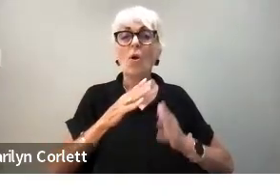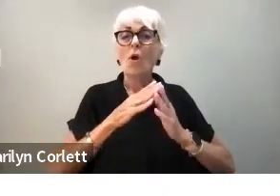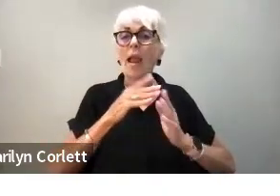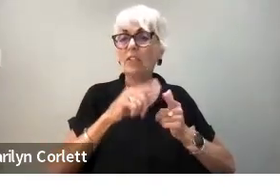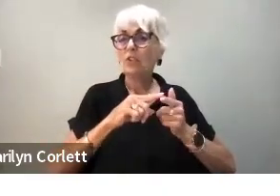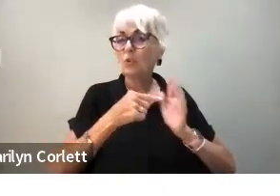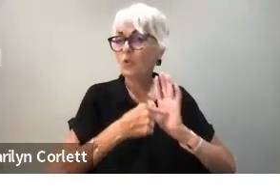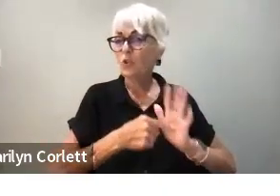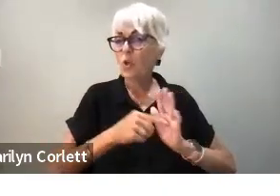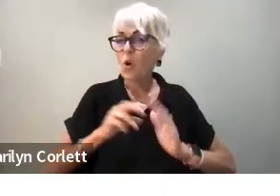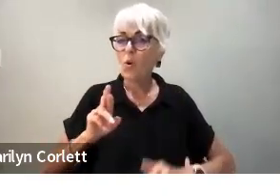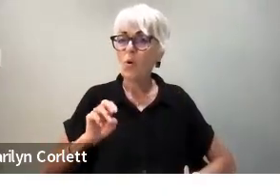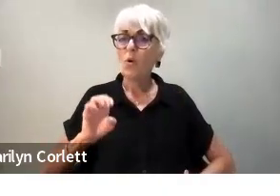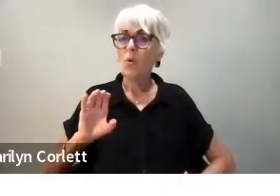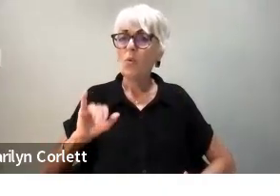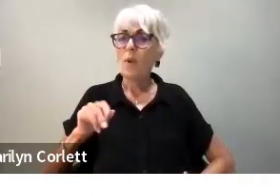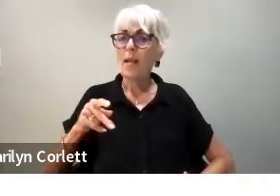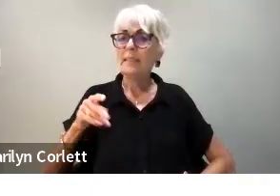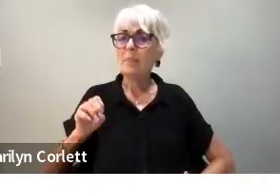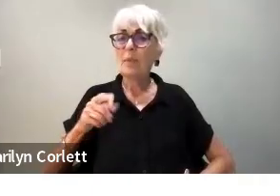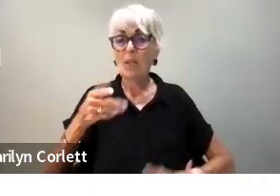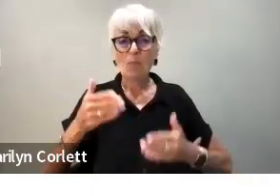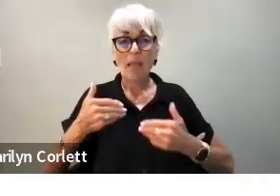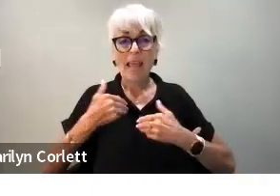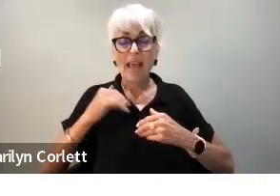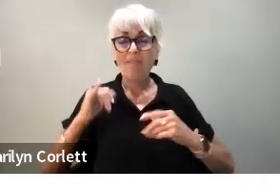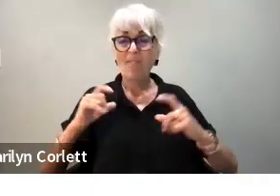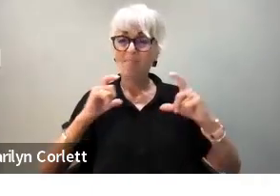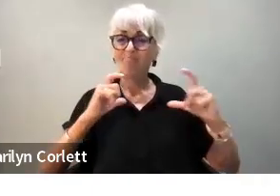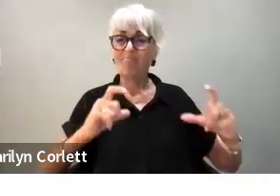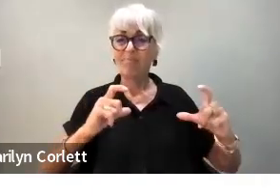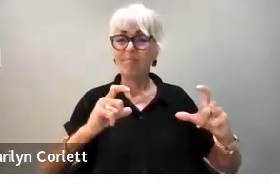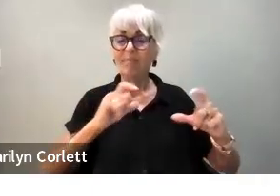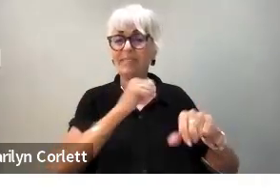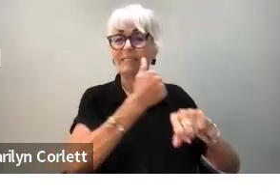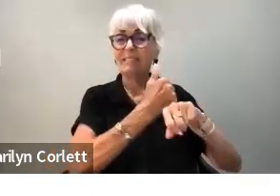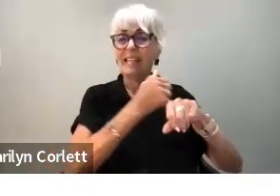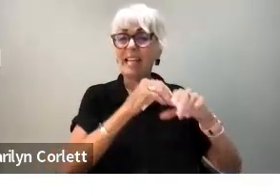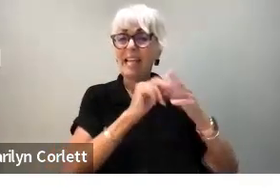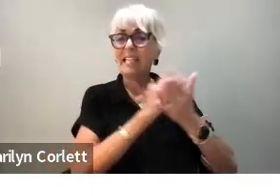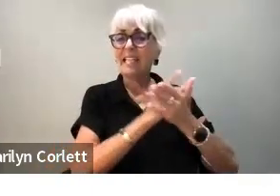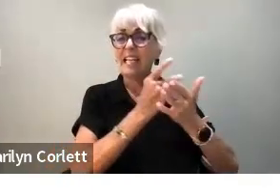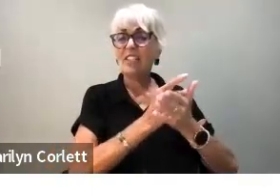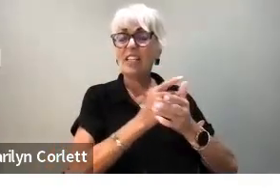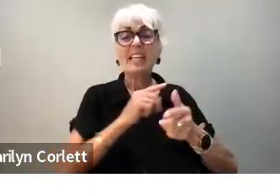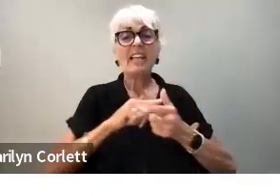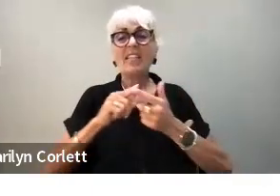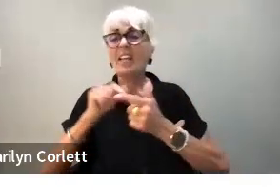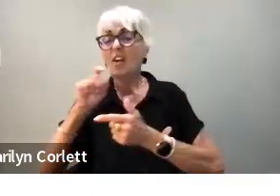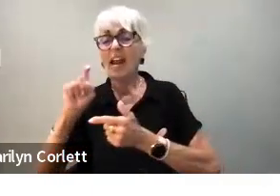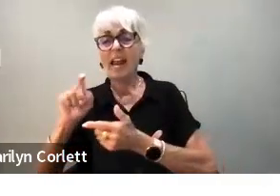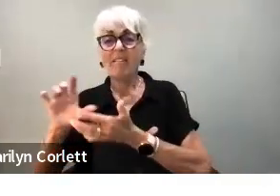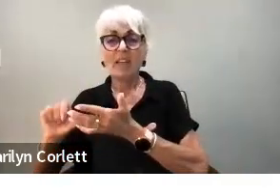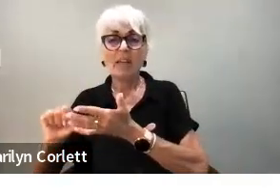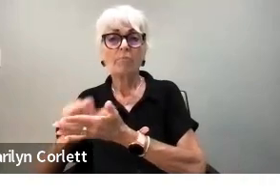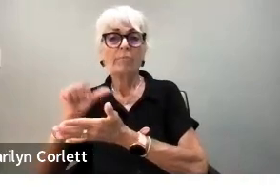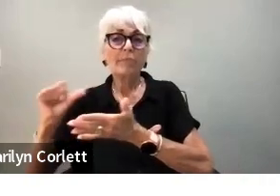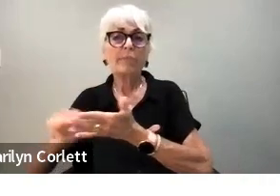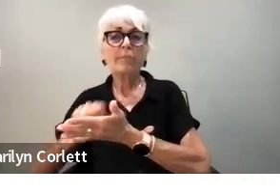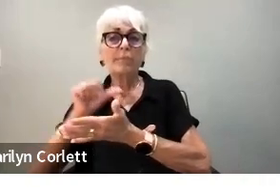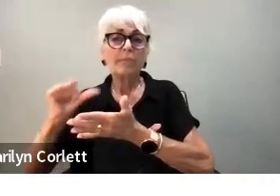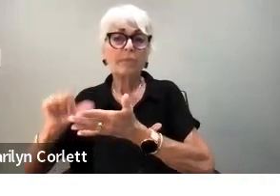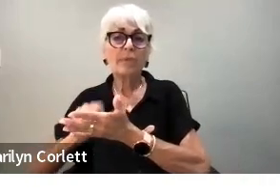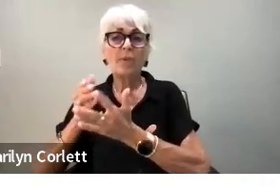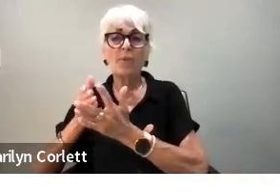you might have this device in your kitchen, and that way you don't have to fidget through cooking books. So Alexas can